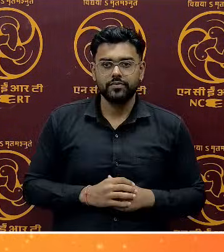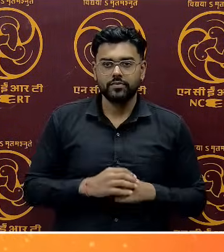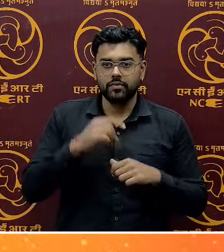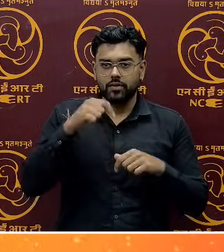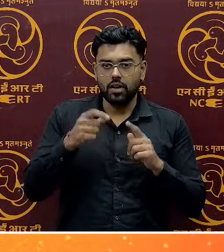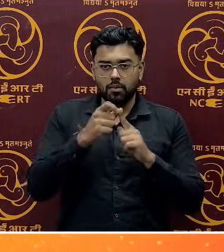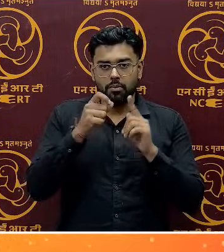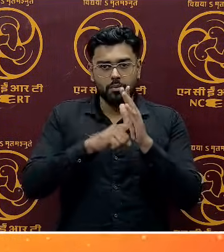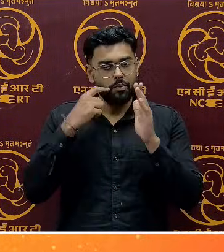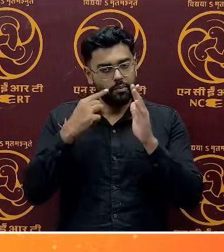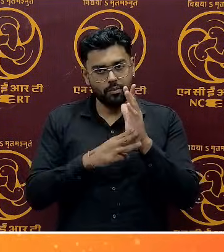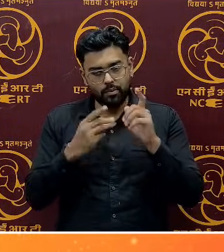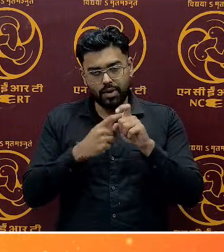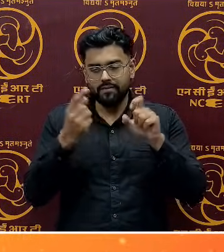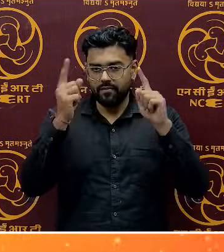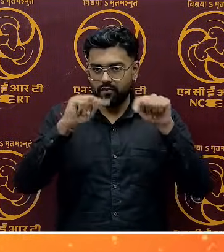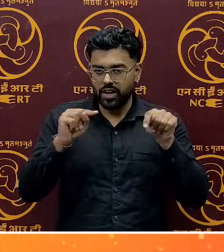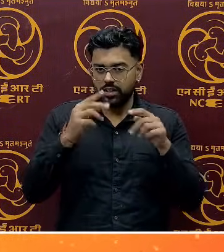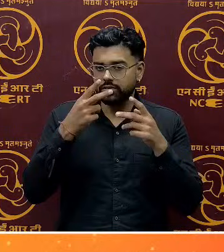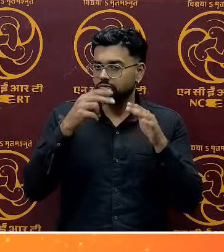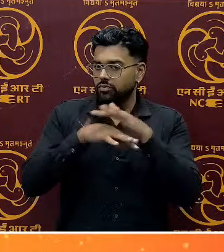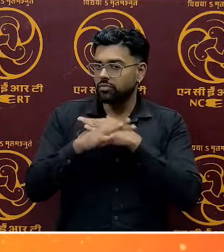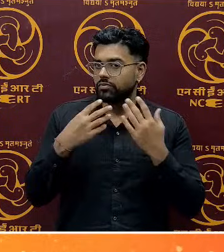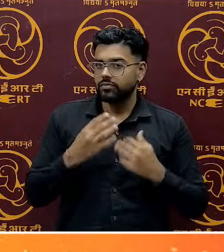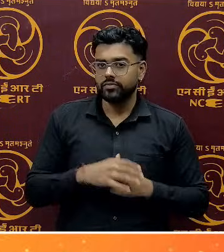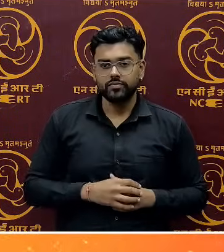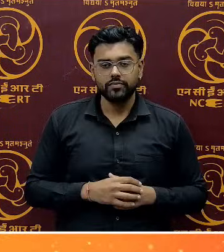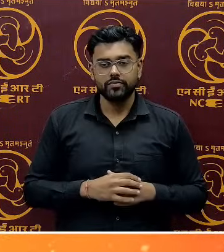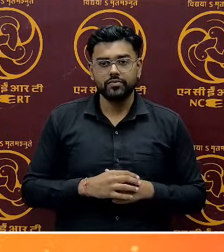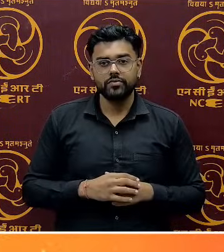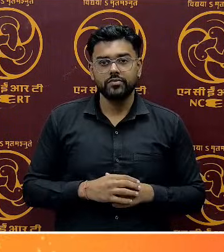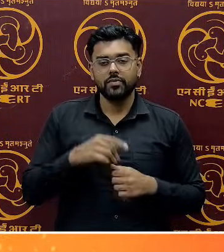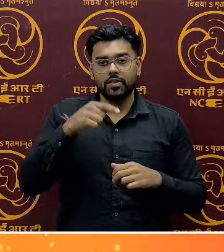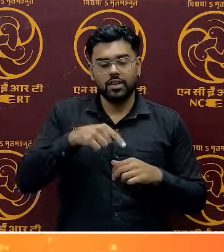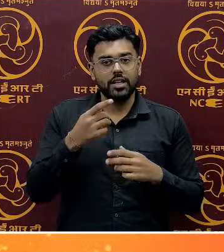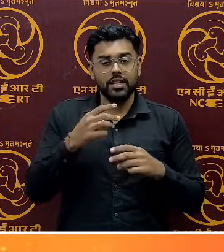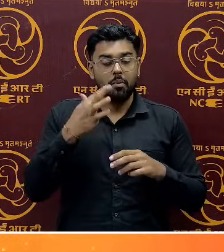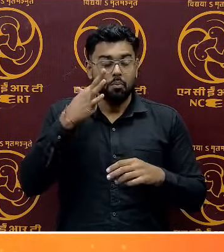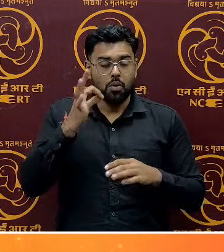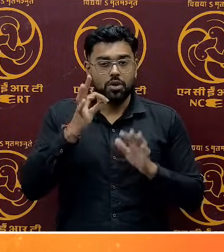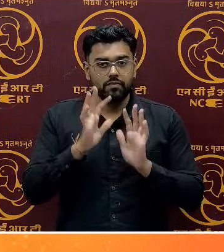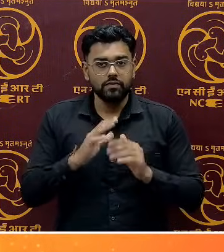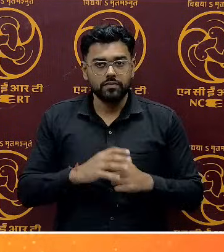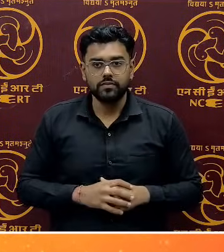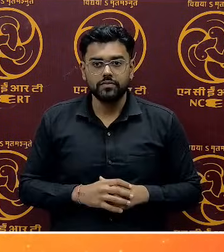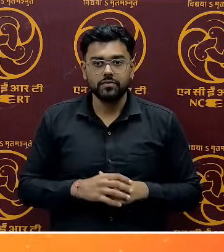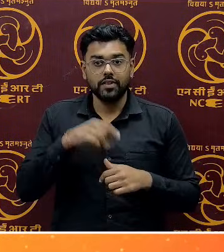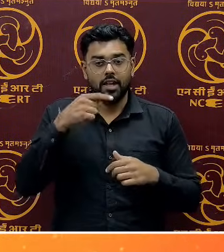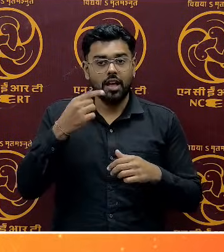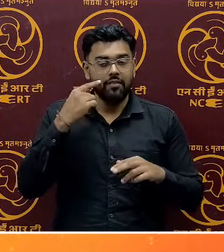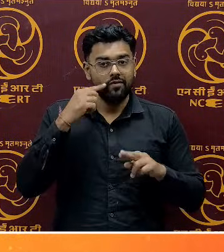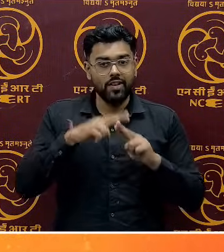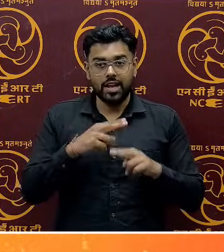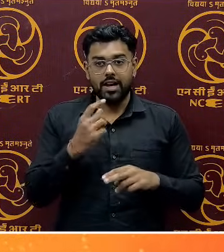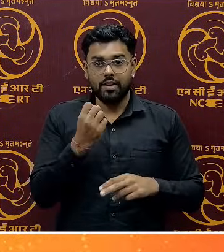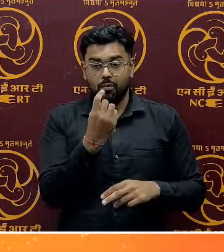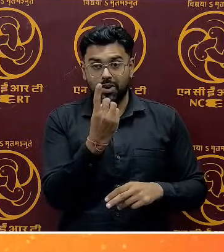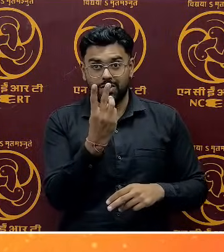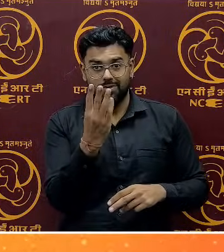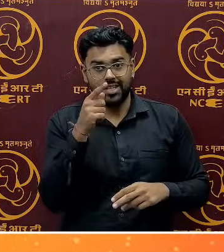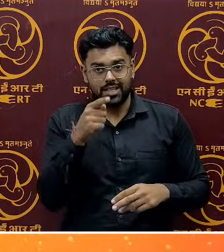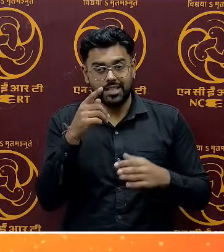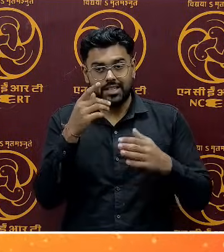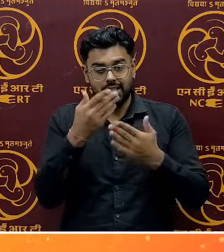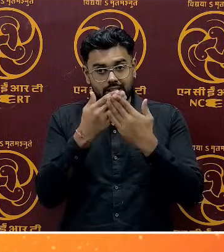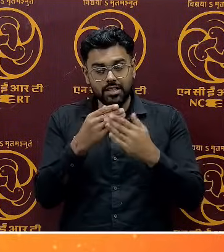prime factorization. Prime factorization is of fundamental importance, children, in the study of numbers. A